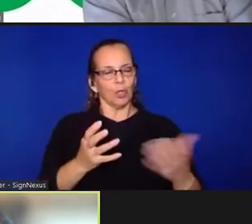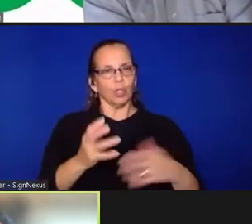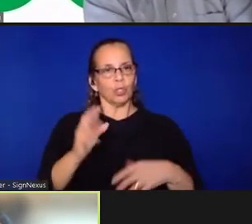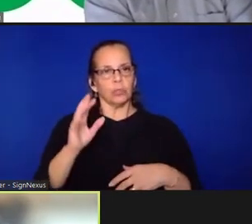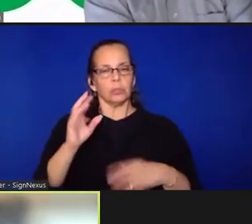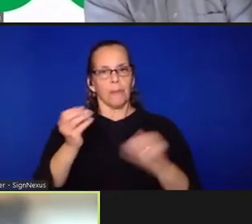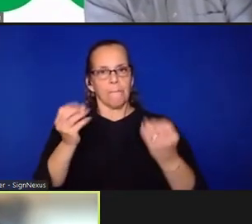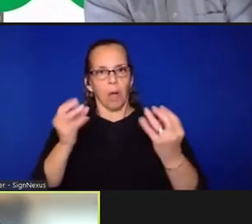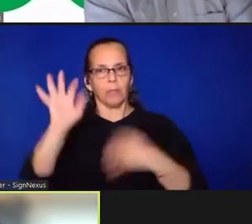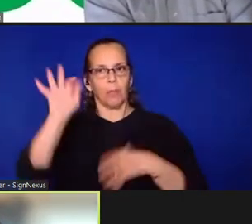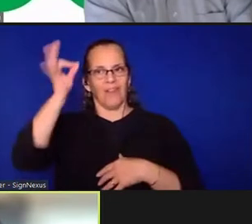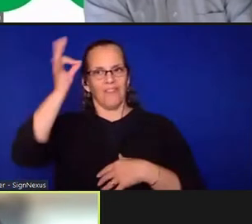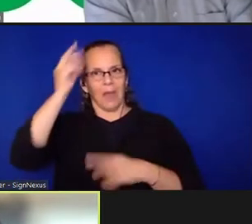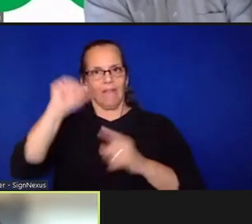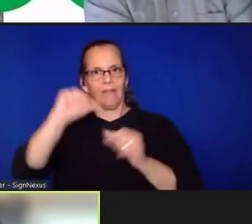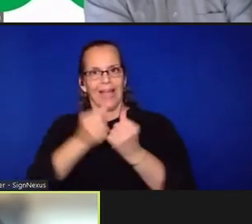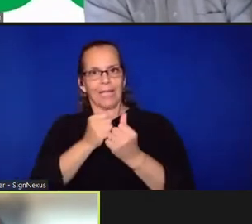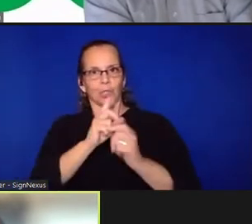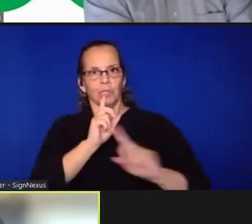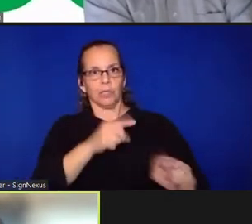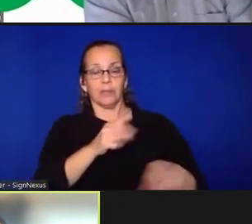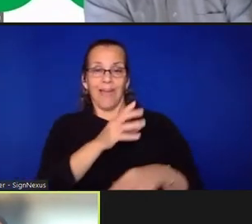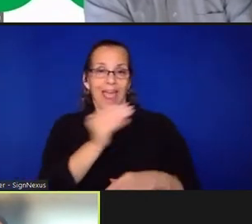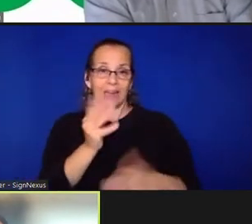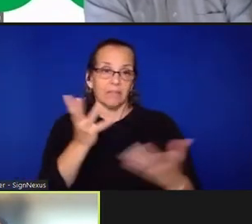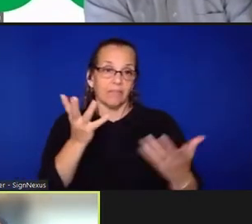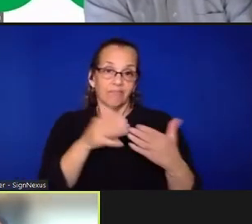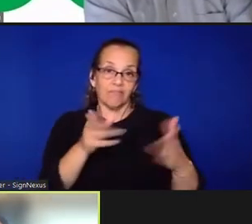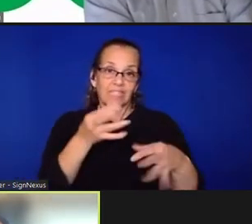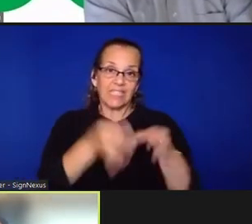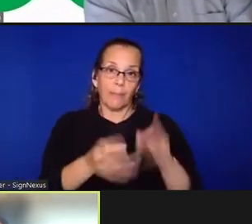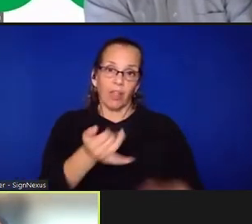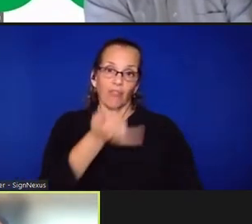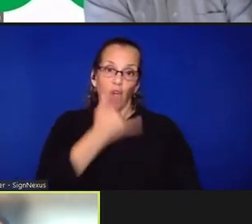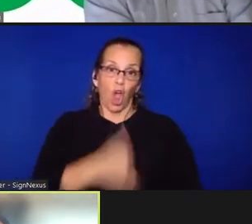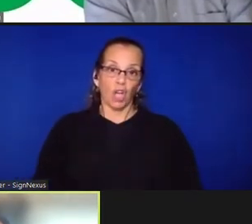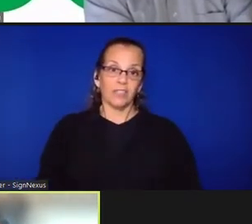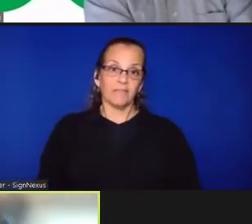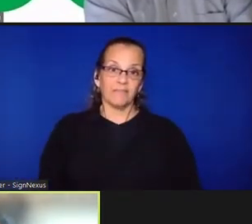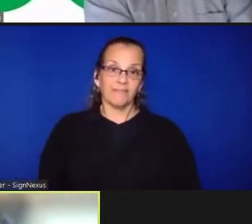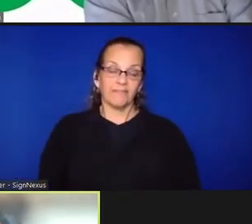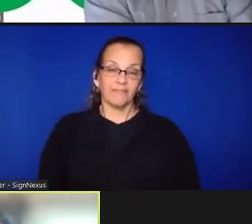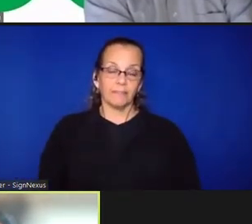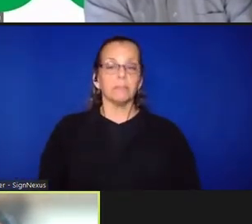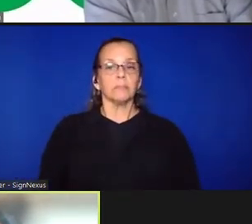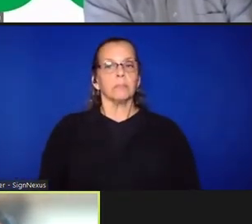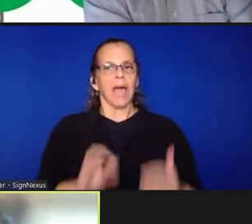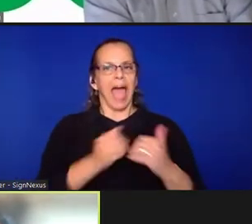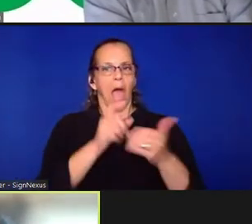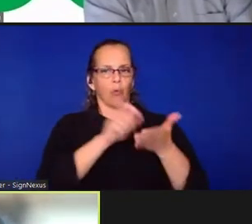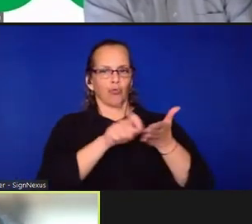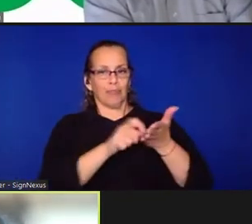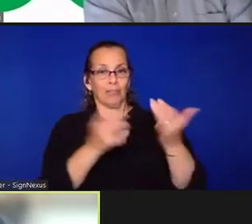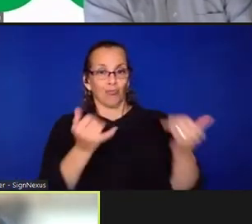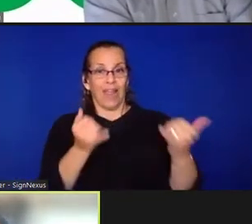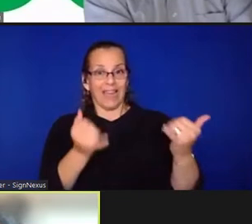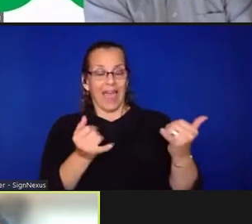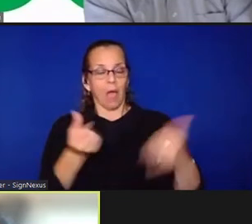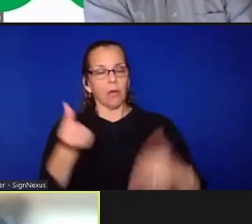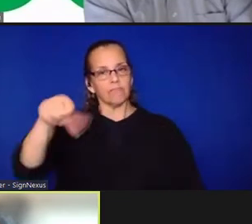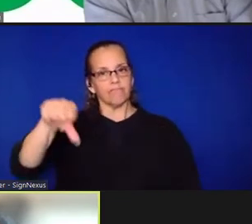directors also it's just wrong the environmental assessment as it's written must be rejected thank